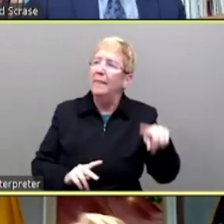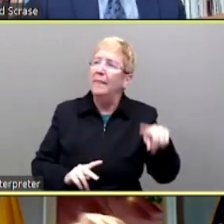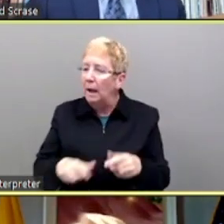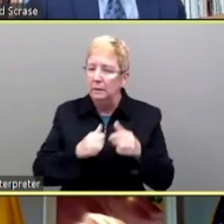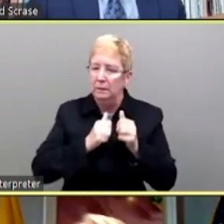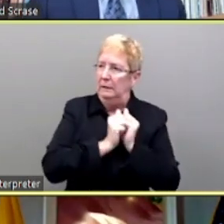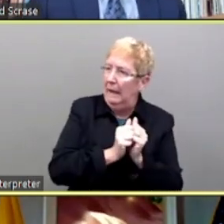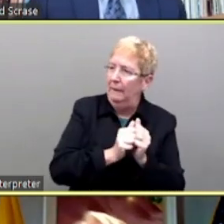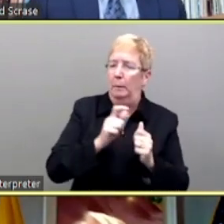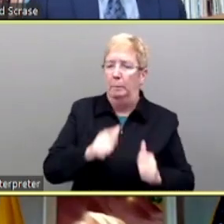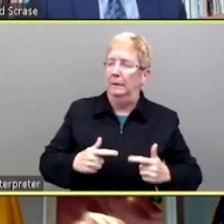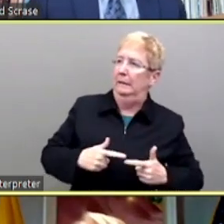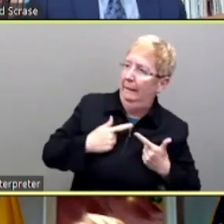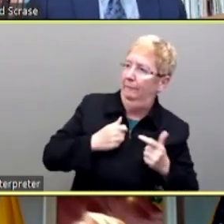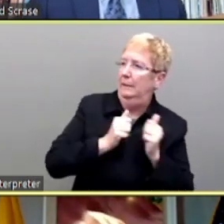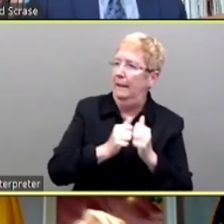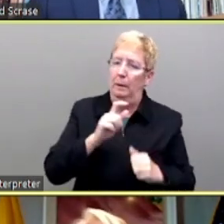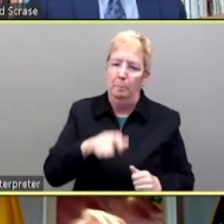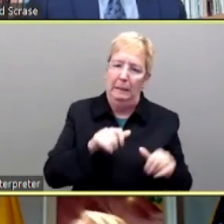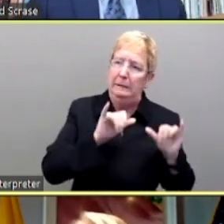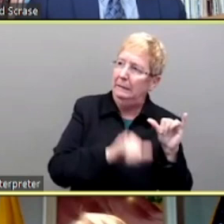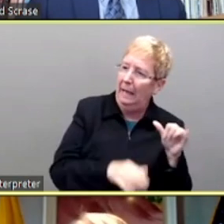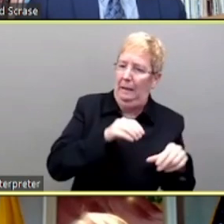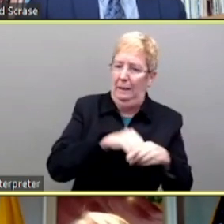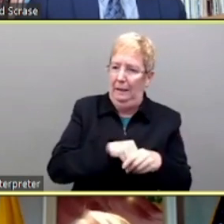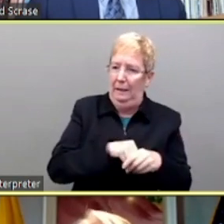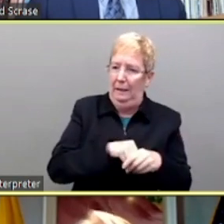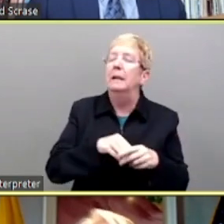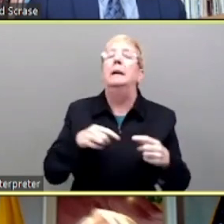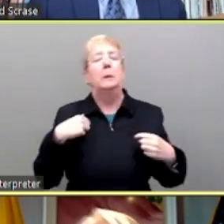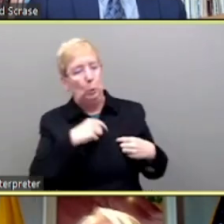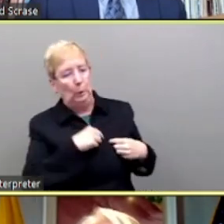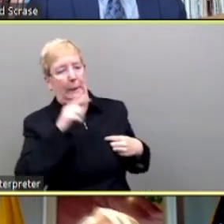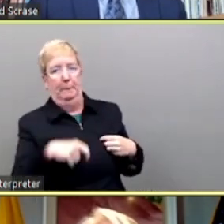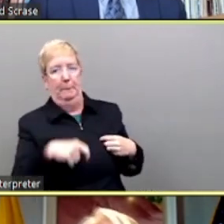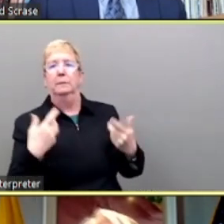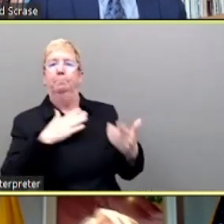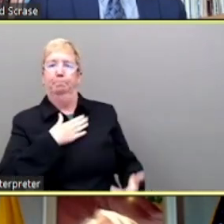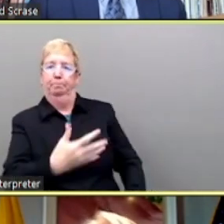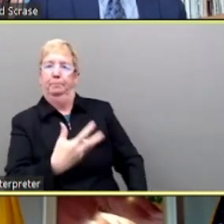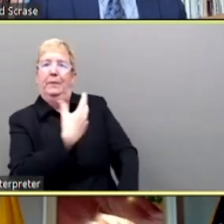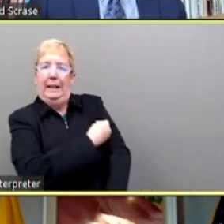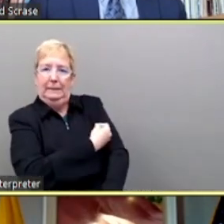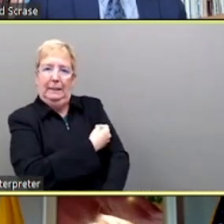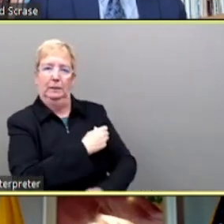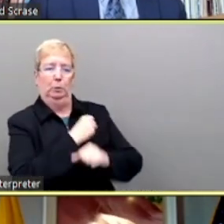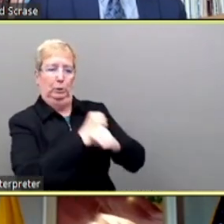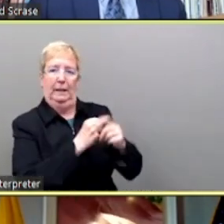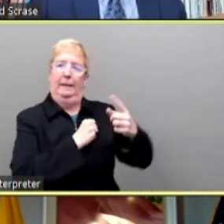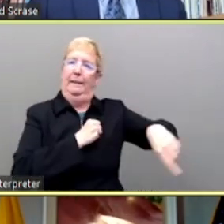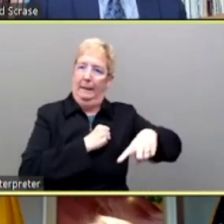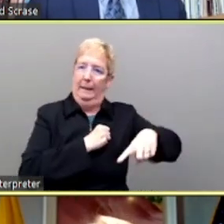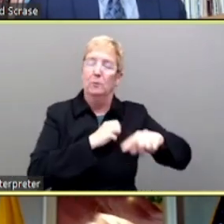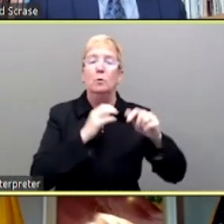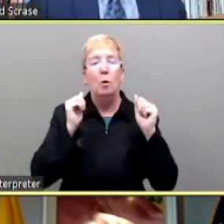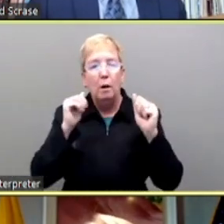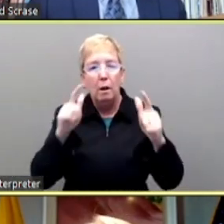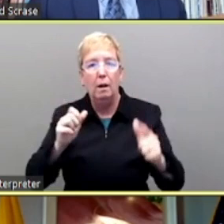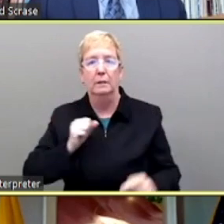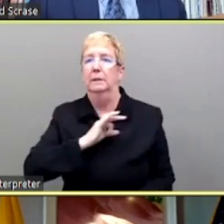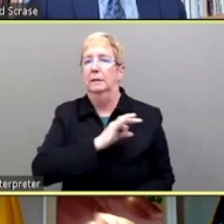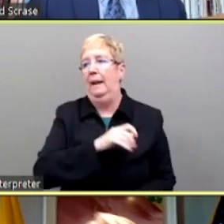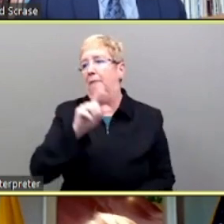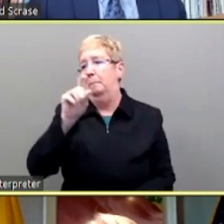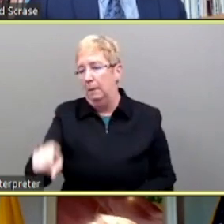treated in an indoor congregate high-risk setting. We're requiring that all personnel be vaccinated in